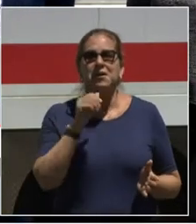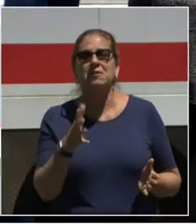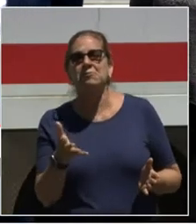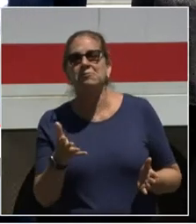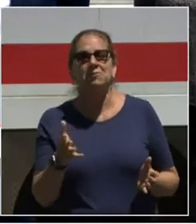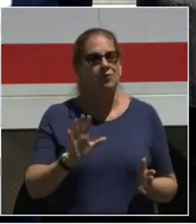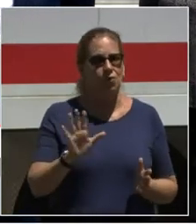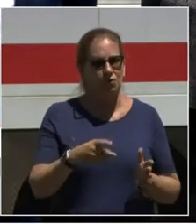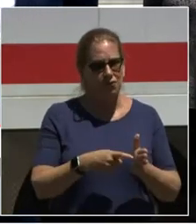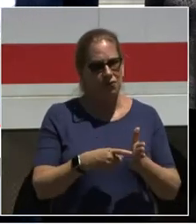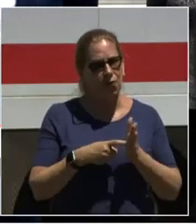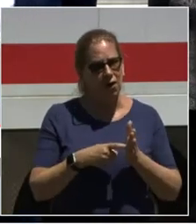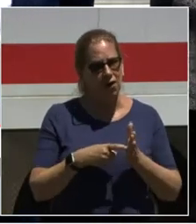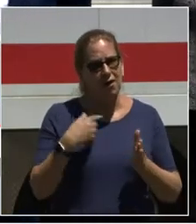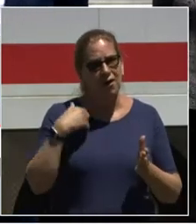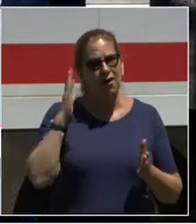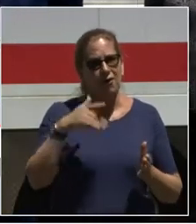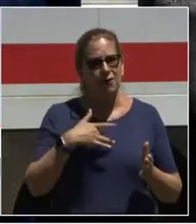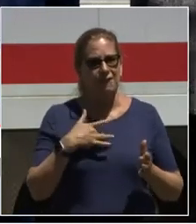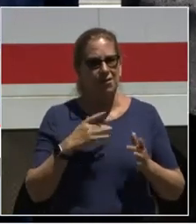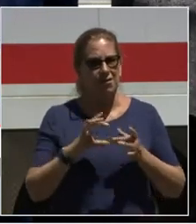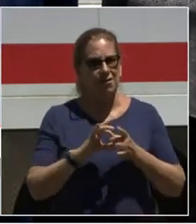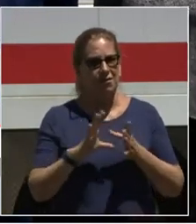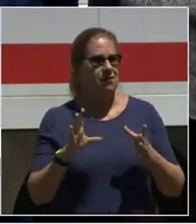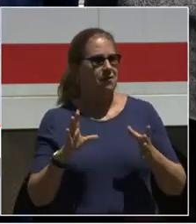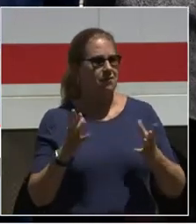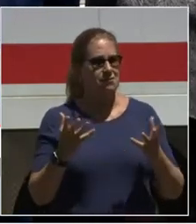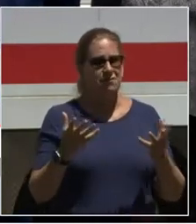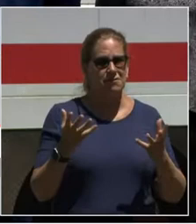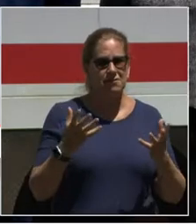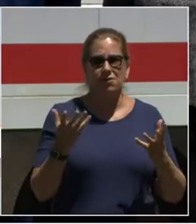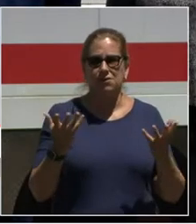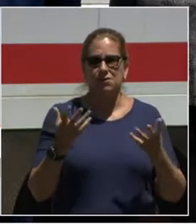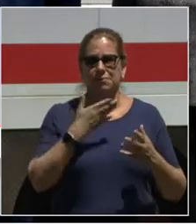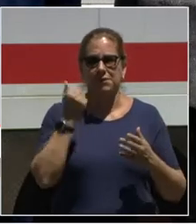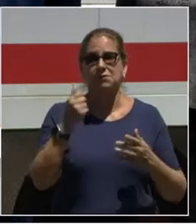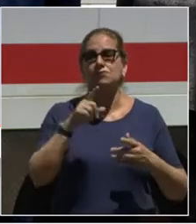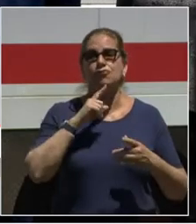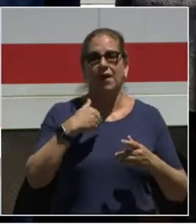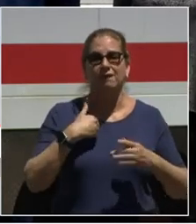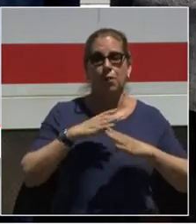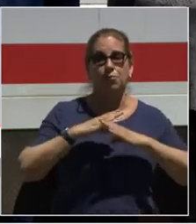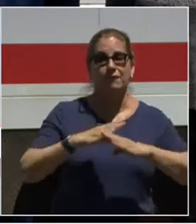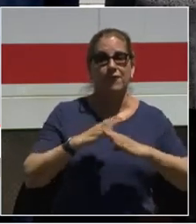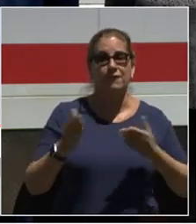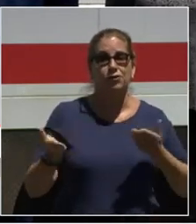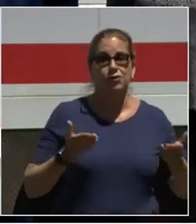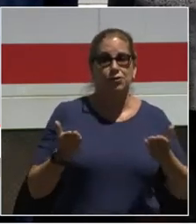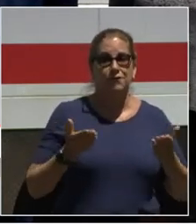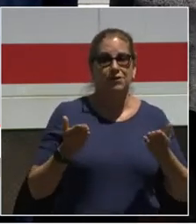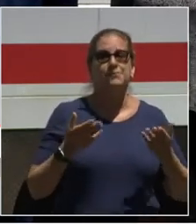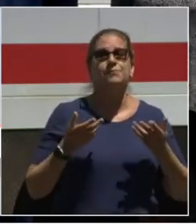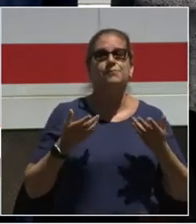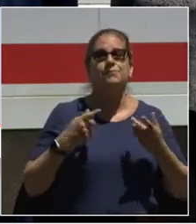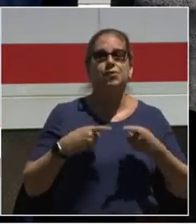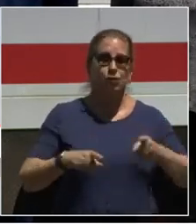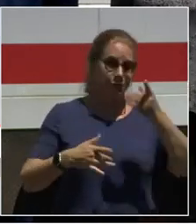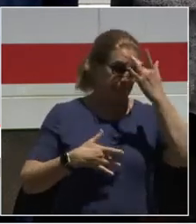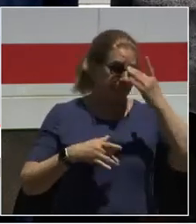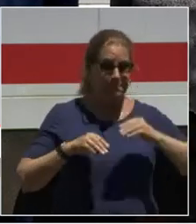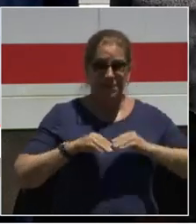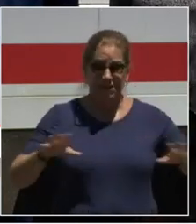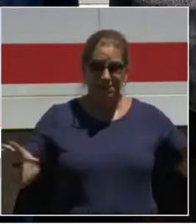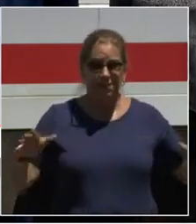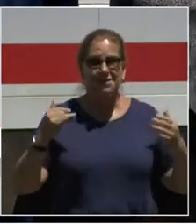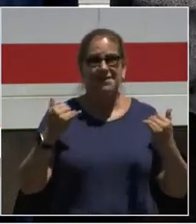disconnected from their preventative services in some cases during the course of the pandemic. Everyone here at Children's wants